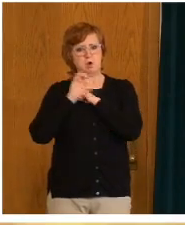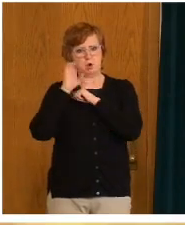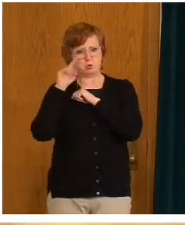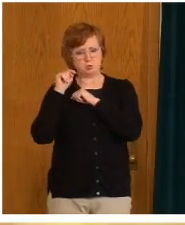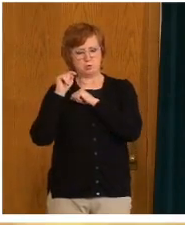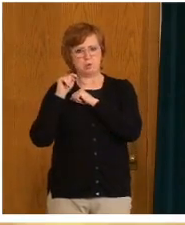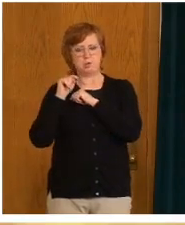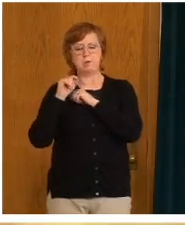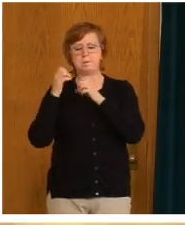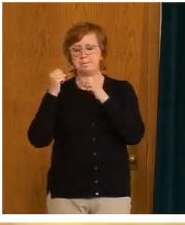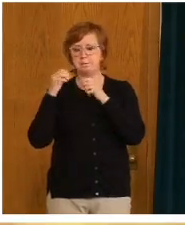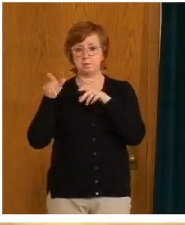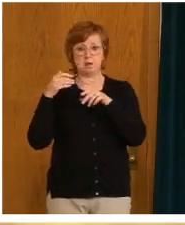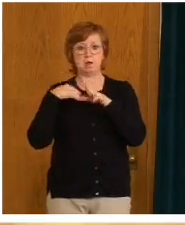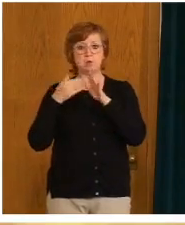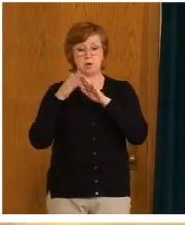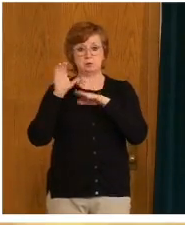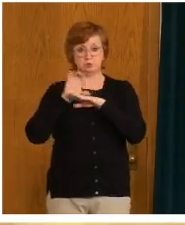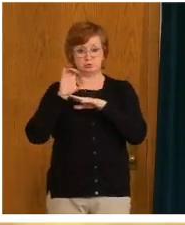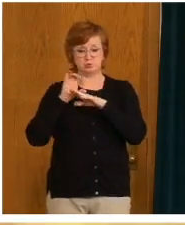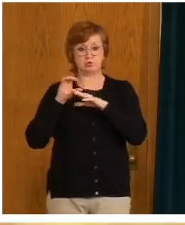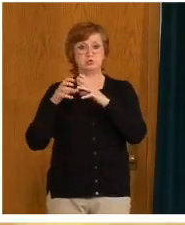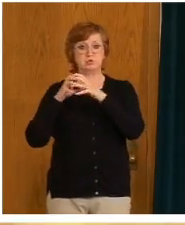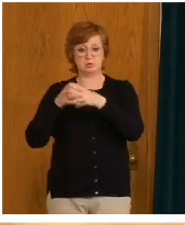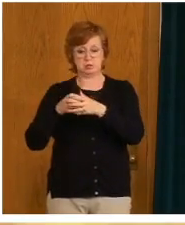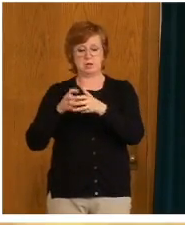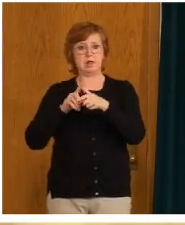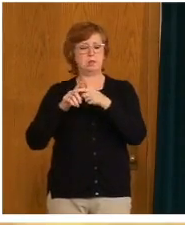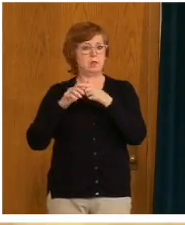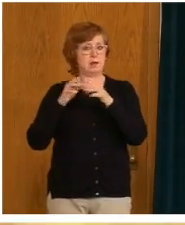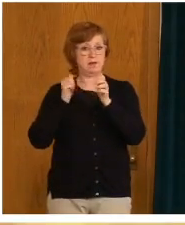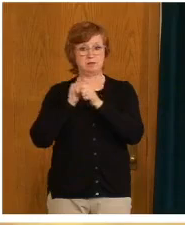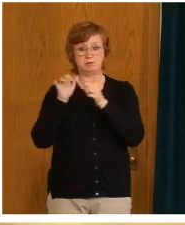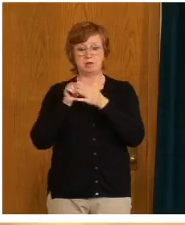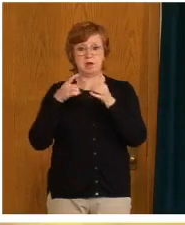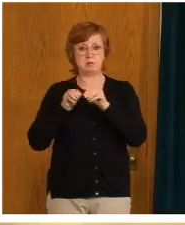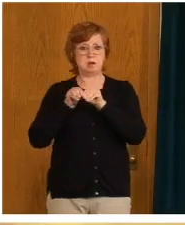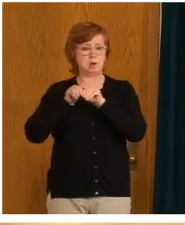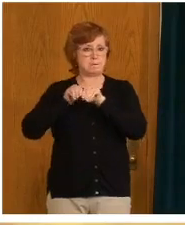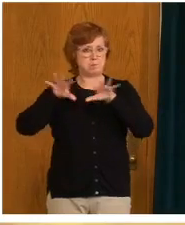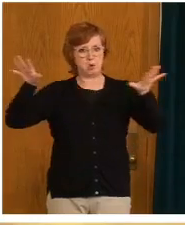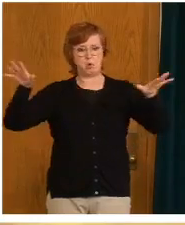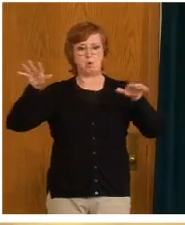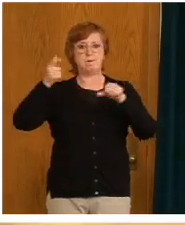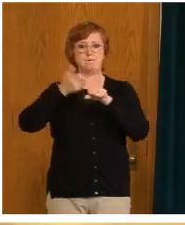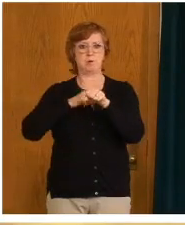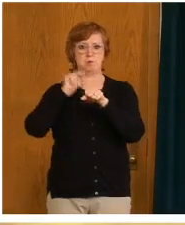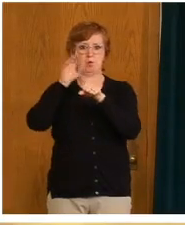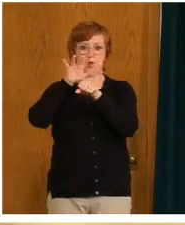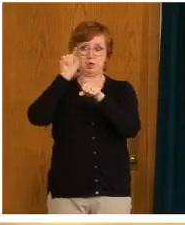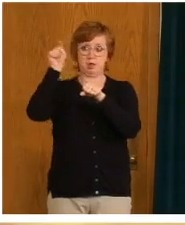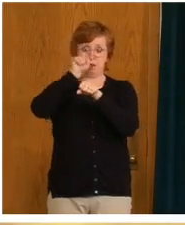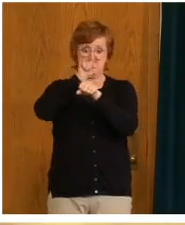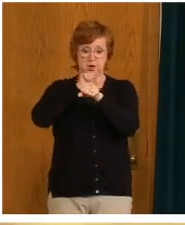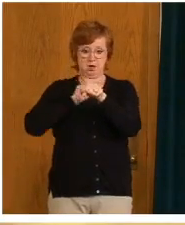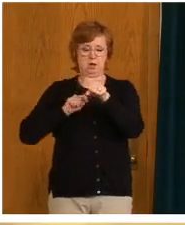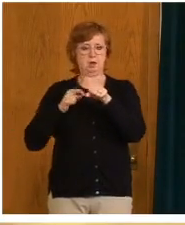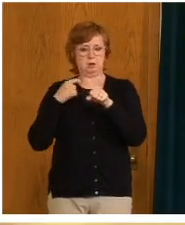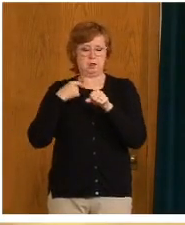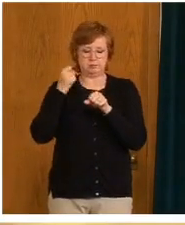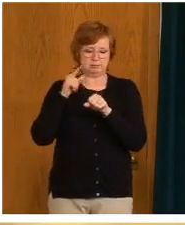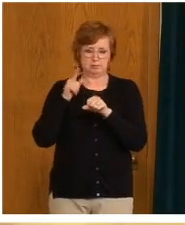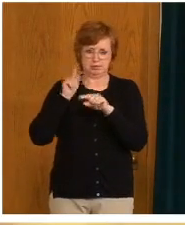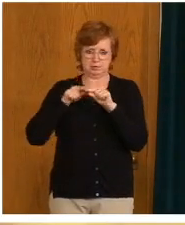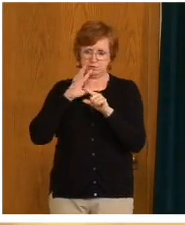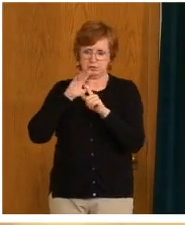north. It was cited as a source of many very severe community outbreaks. I understand you probably won't weigh in on a